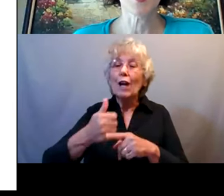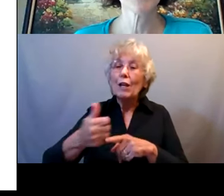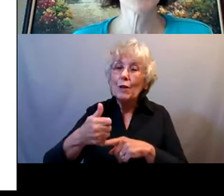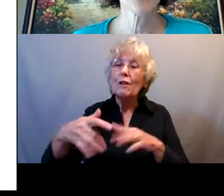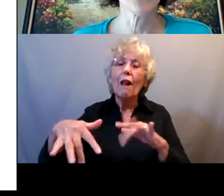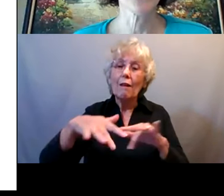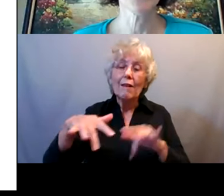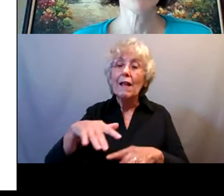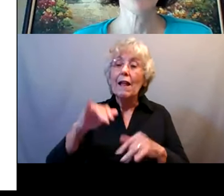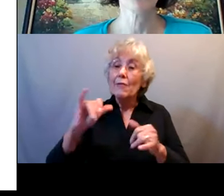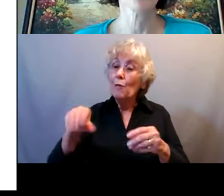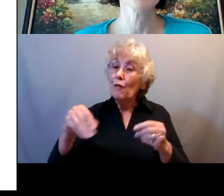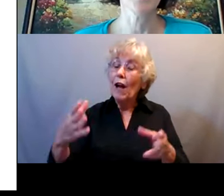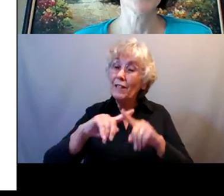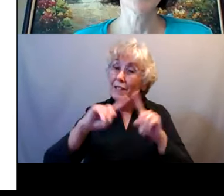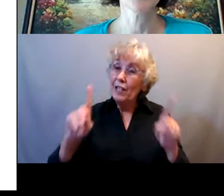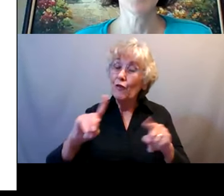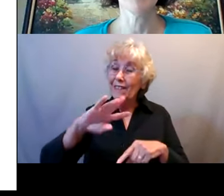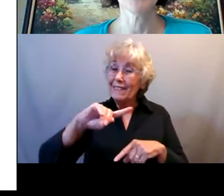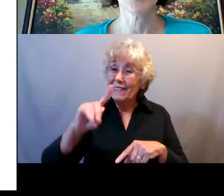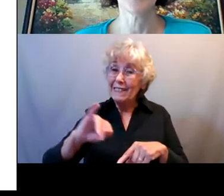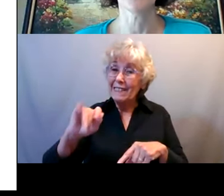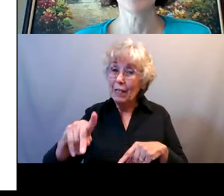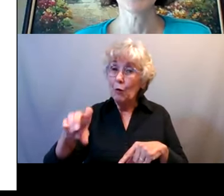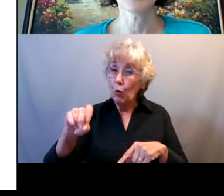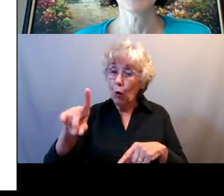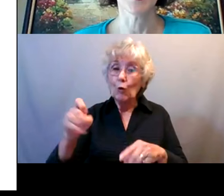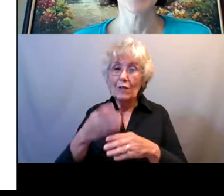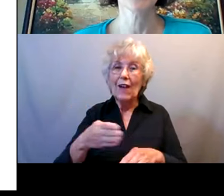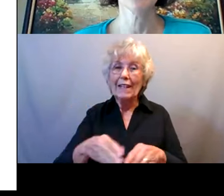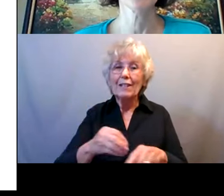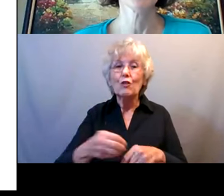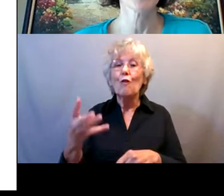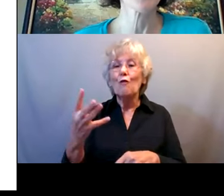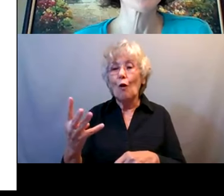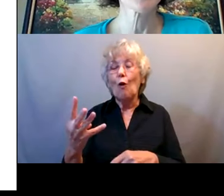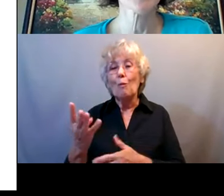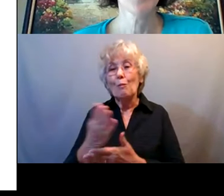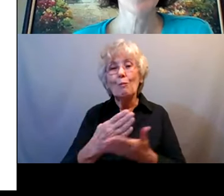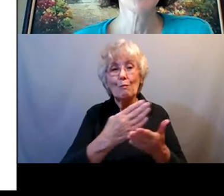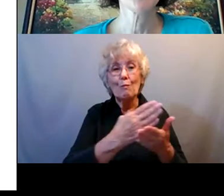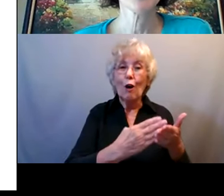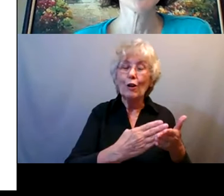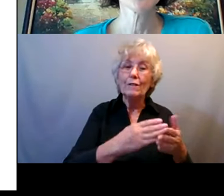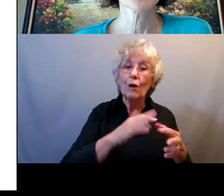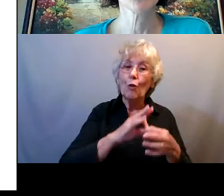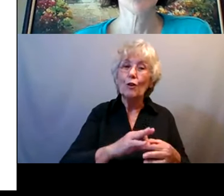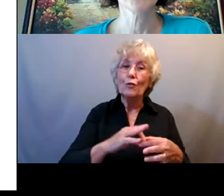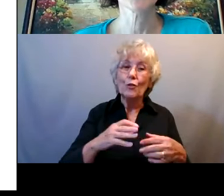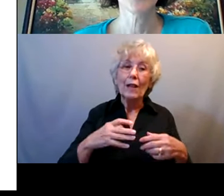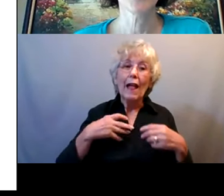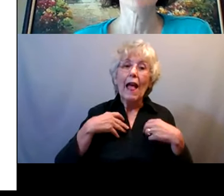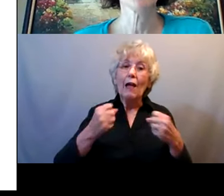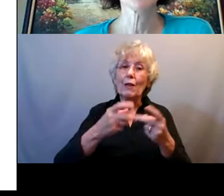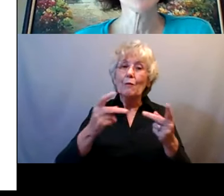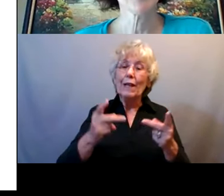these zip codes into four quartiles based on the Healthy Places Index. And those with the highest Healthy Places Index